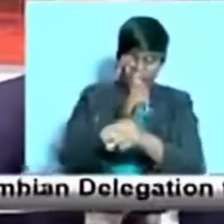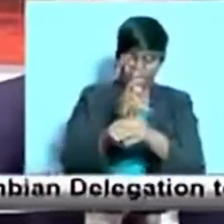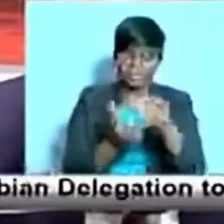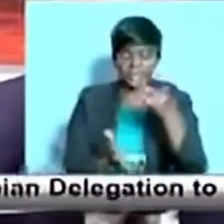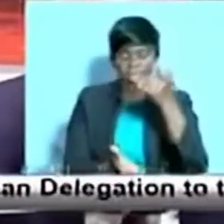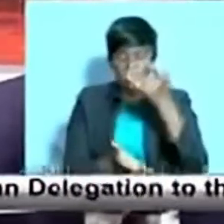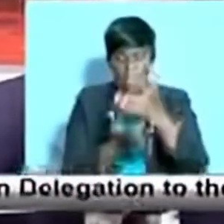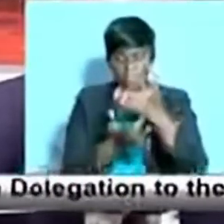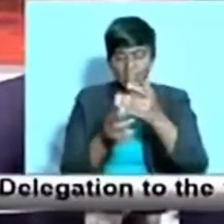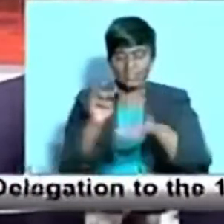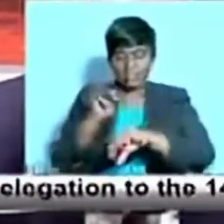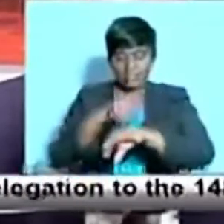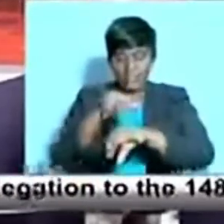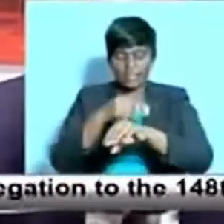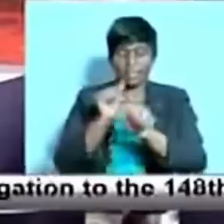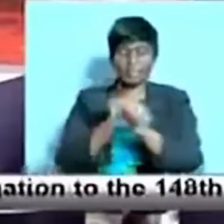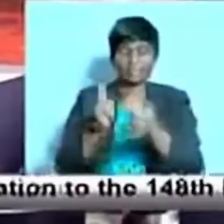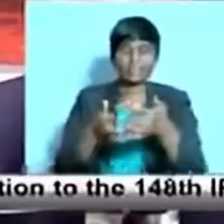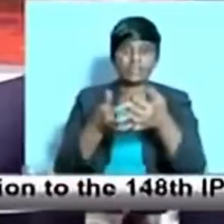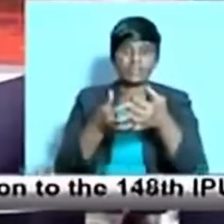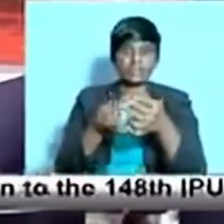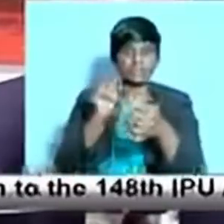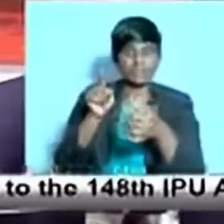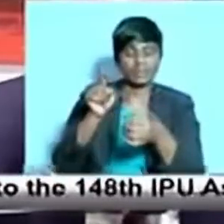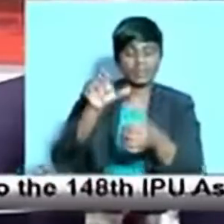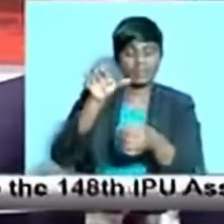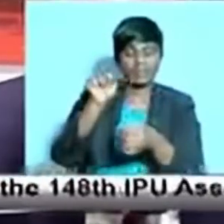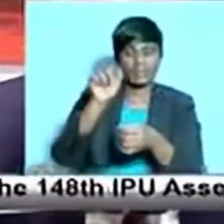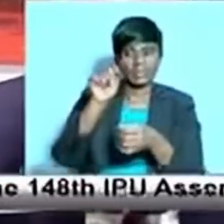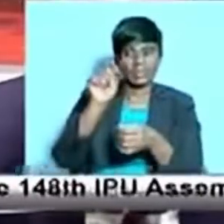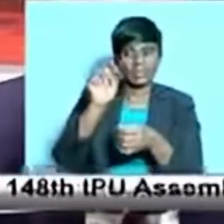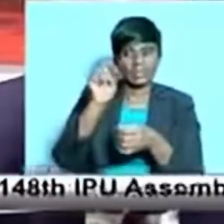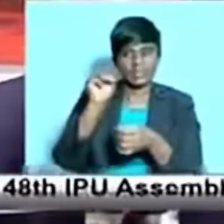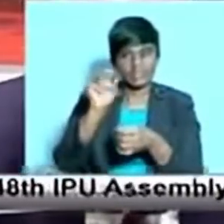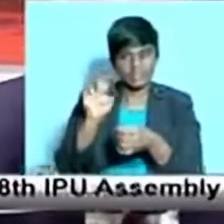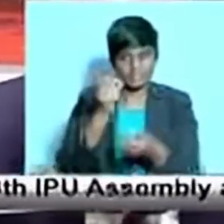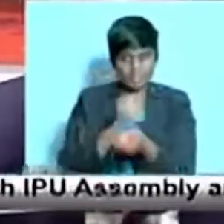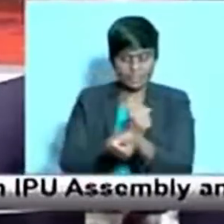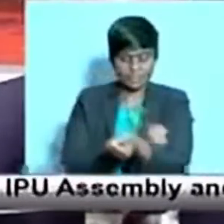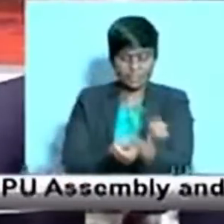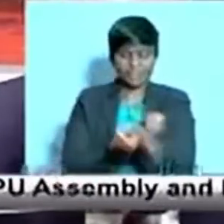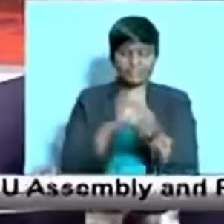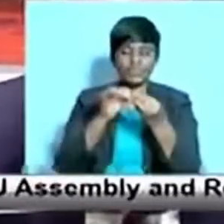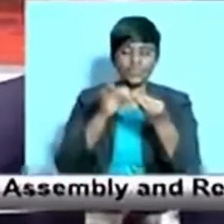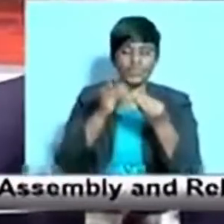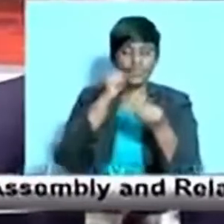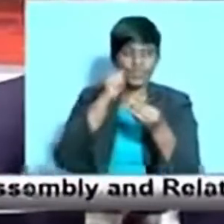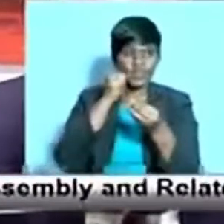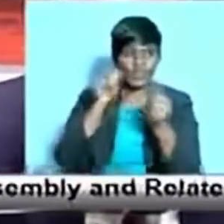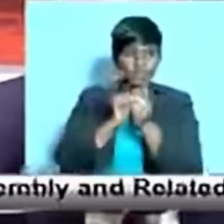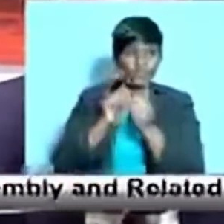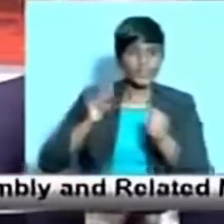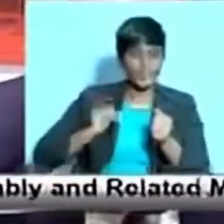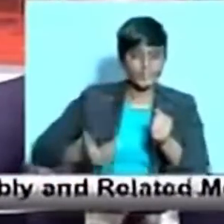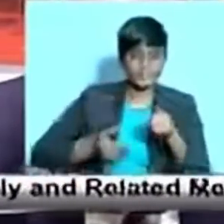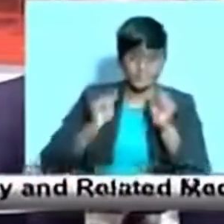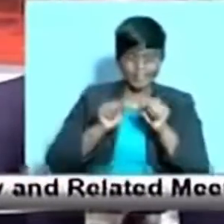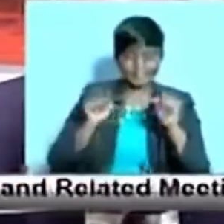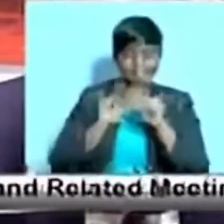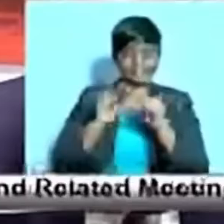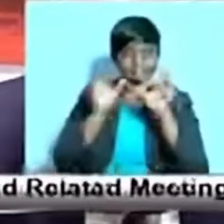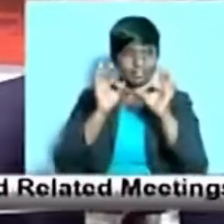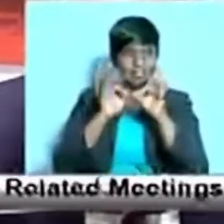engineering, and mathematics, popularly known as STEM subjects, so that more girls and women can